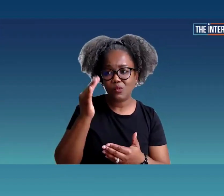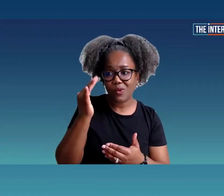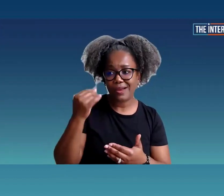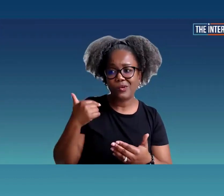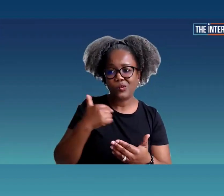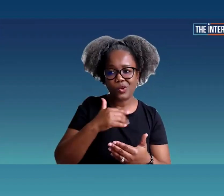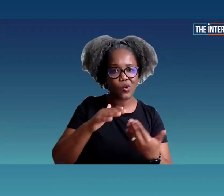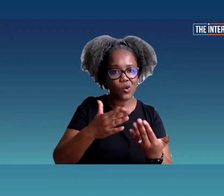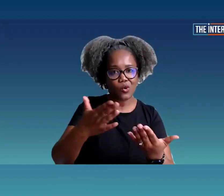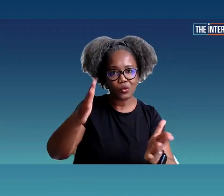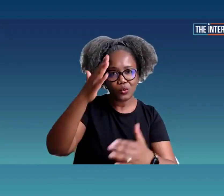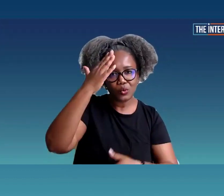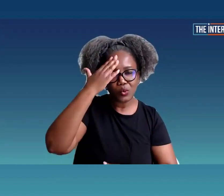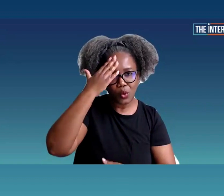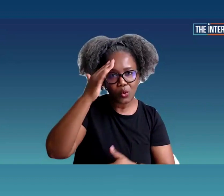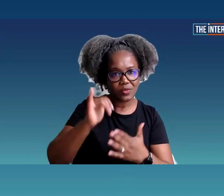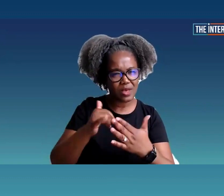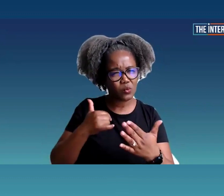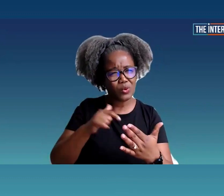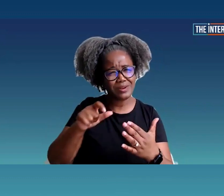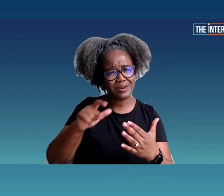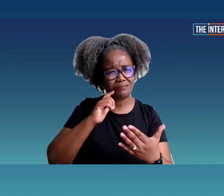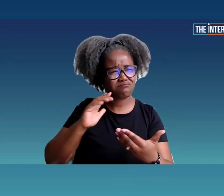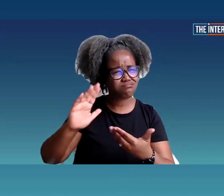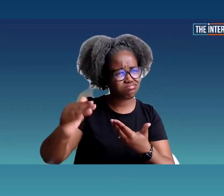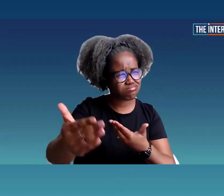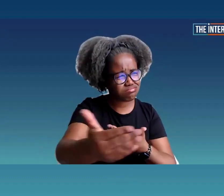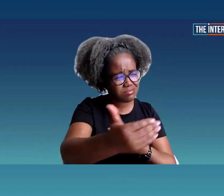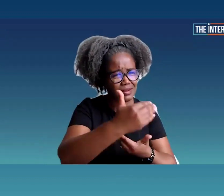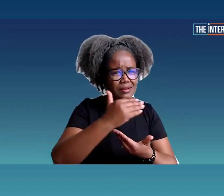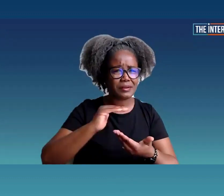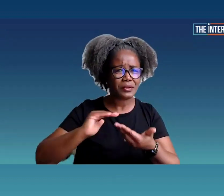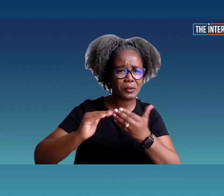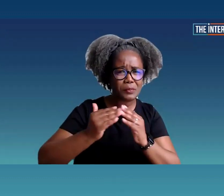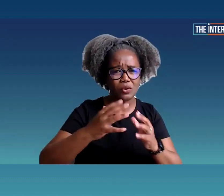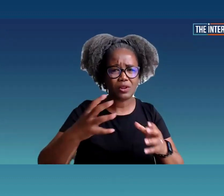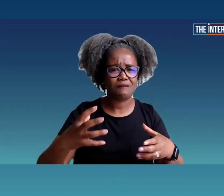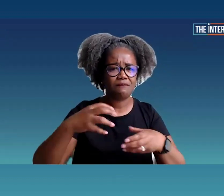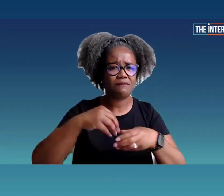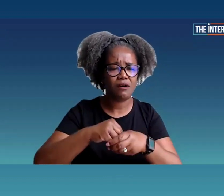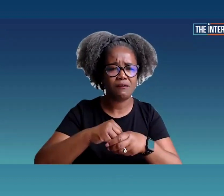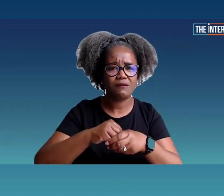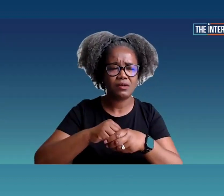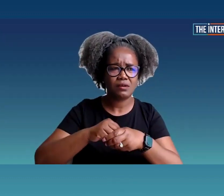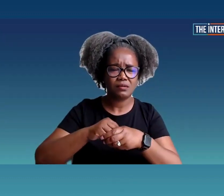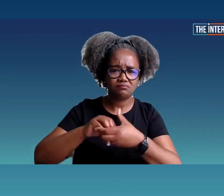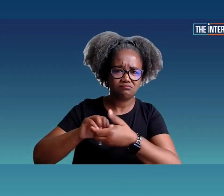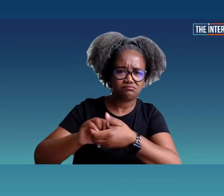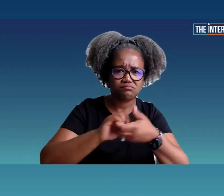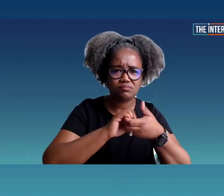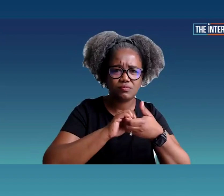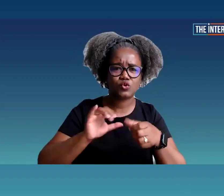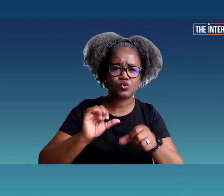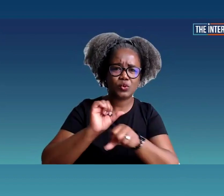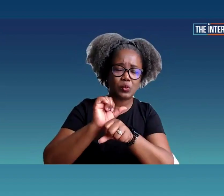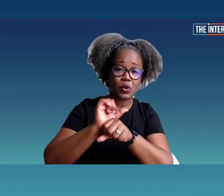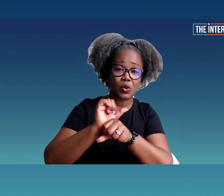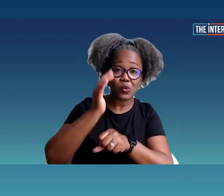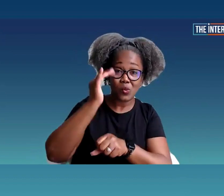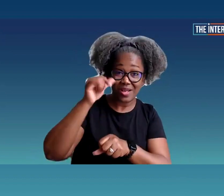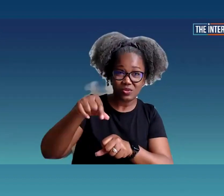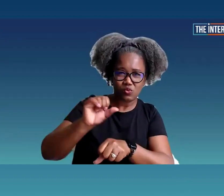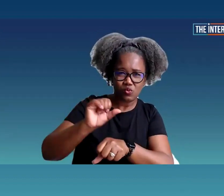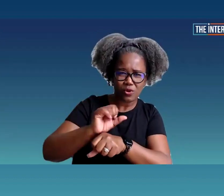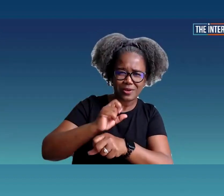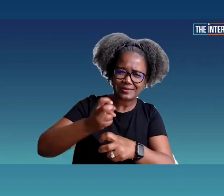us doing this work, and we need it more than most people because this work is tough. It's hard. And so we're trying to help